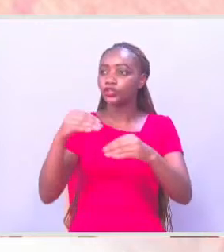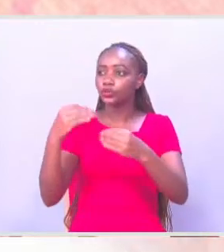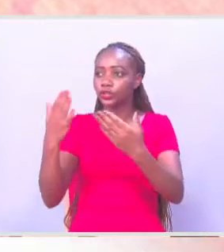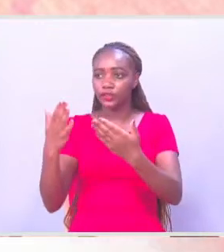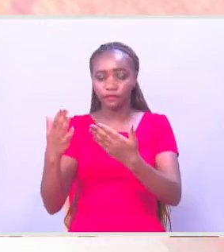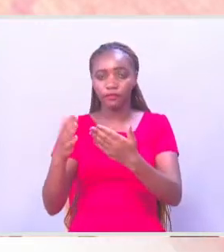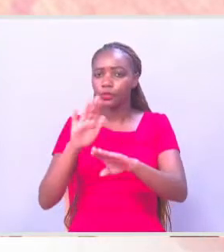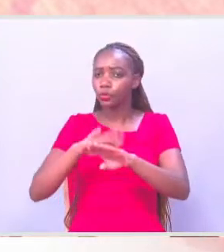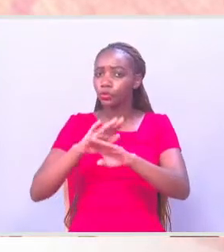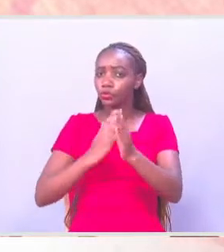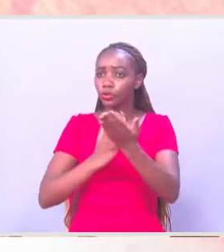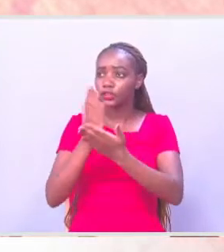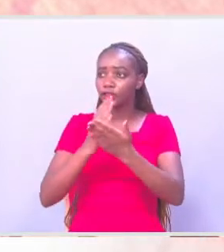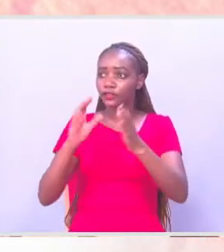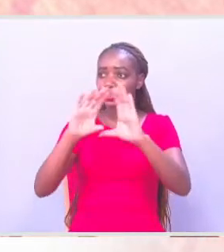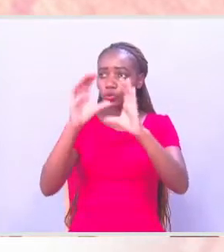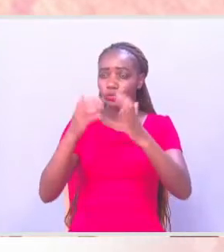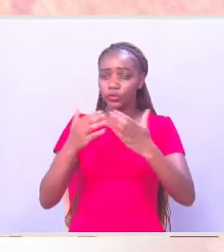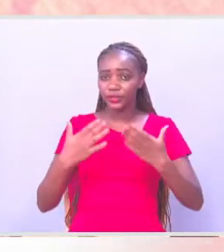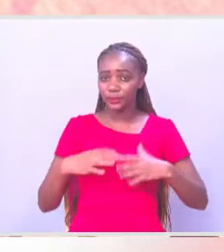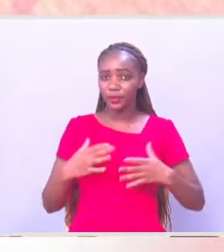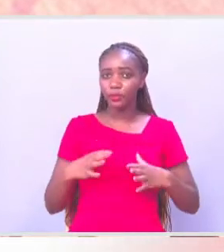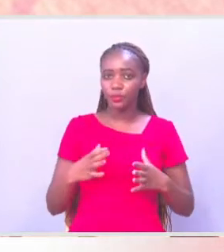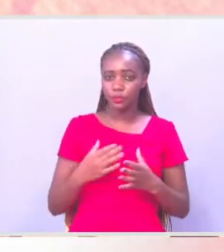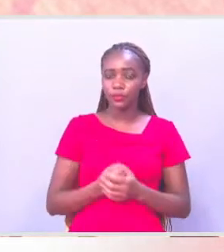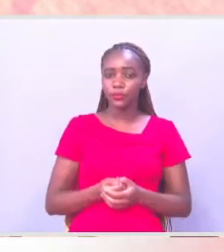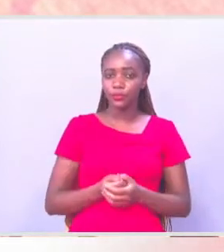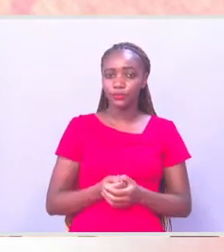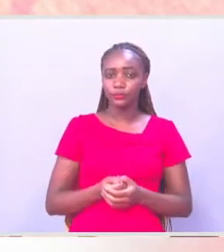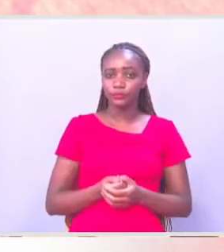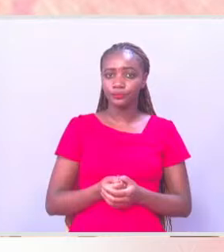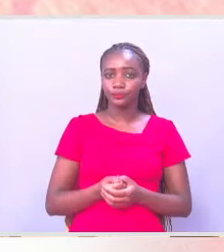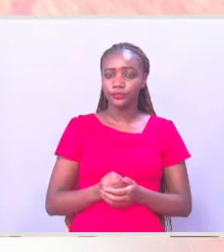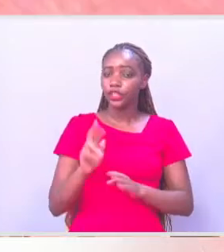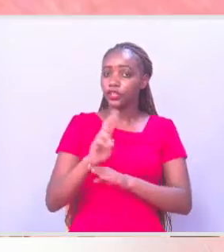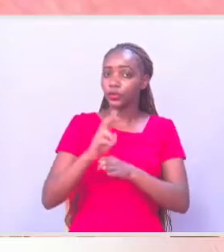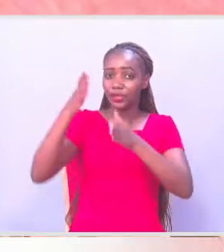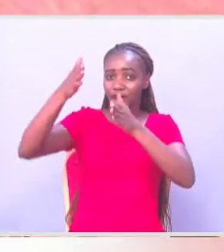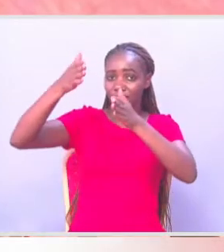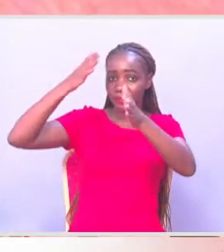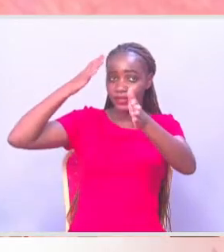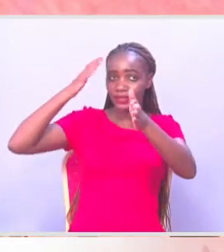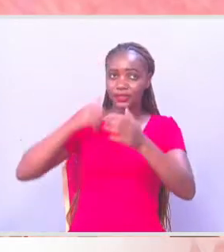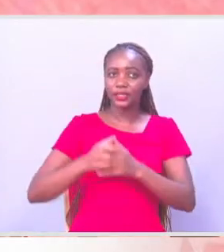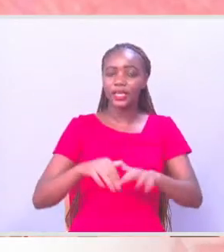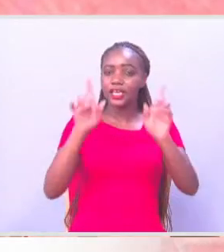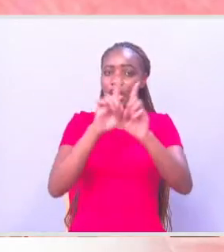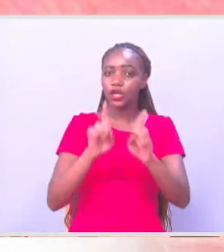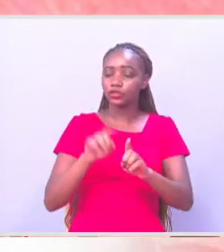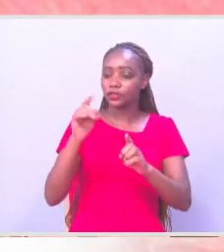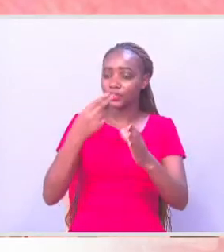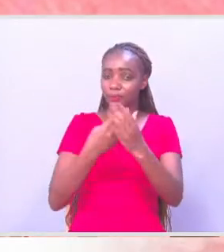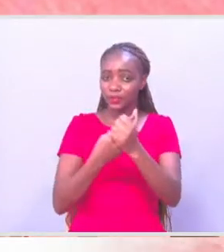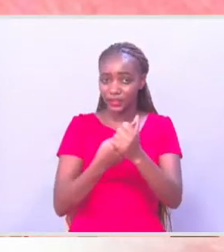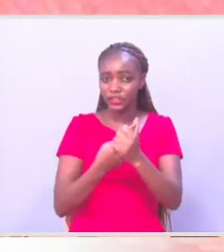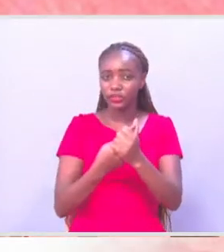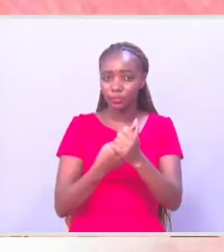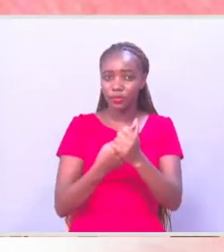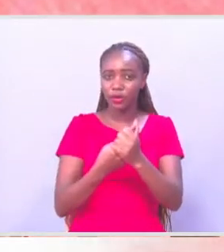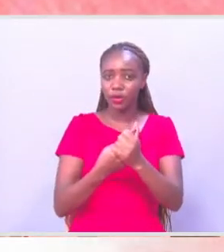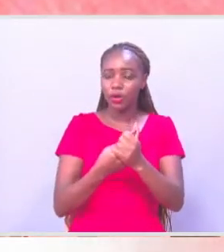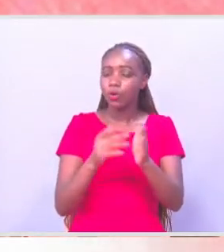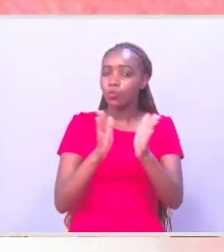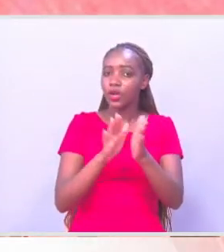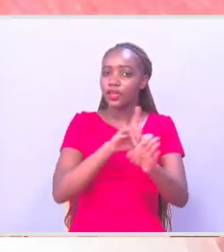mile service to commuters by the NCR buses. Consider collaboration and partnerships with